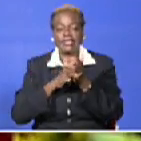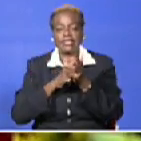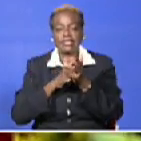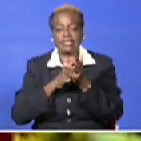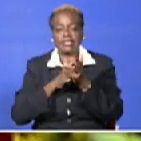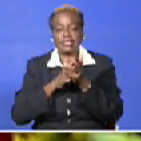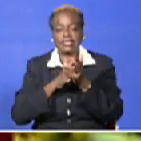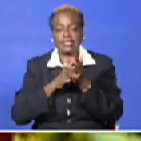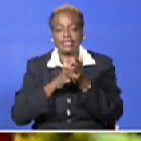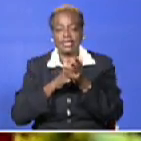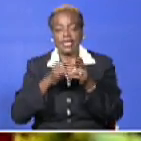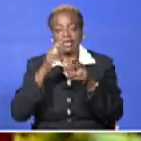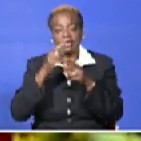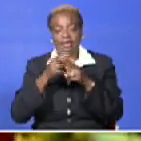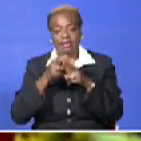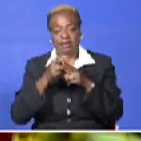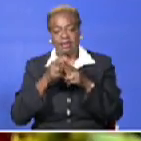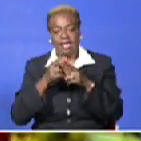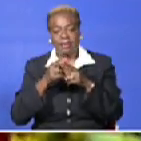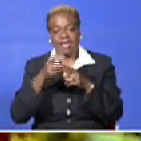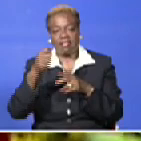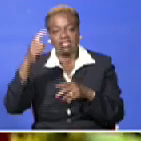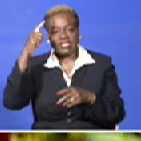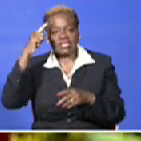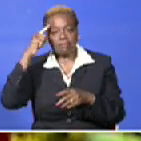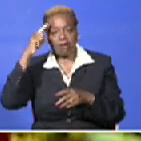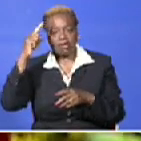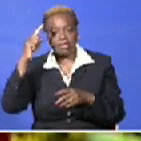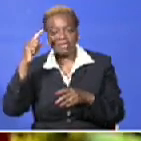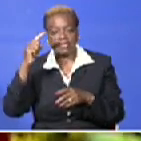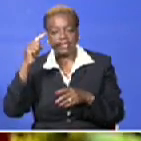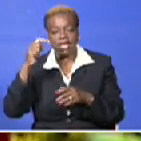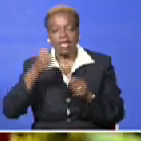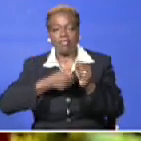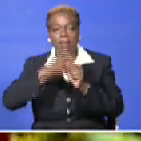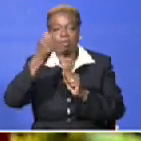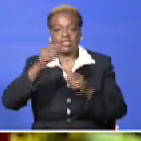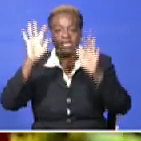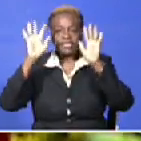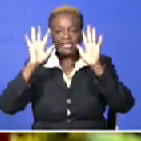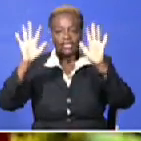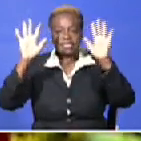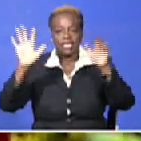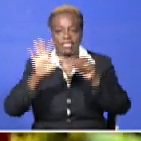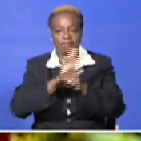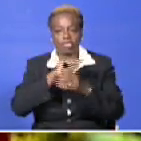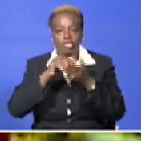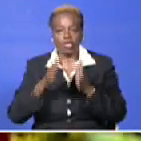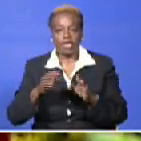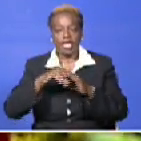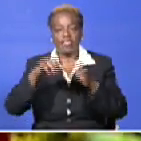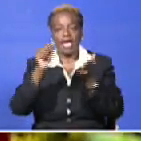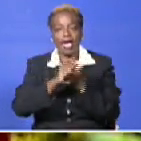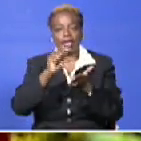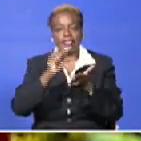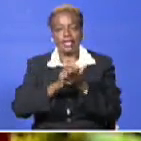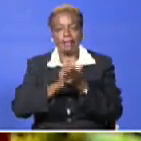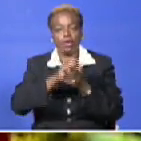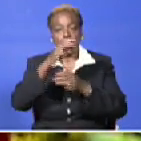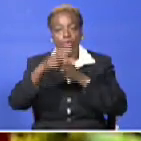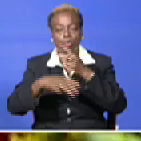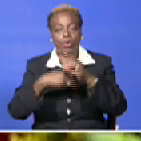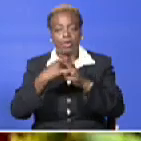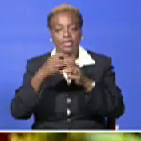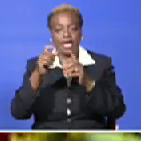as it were, arguably the smartest, most successful student in the academic world in our country, but